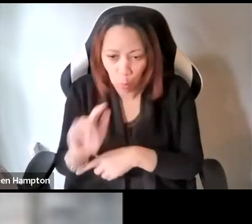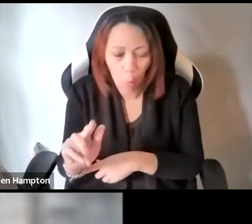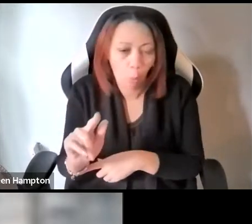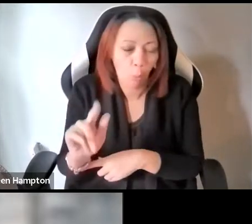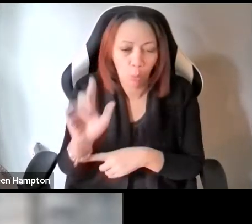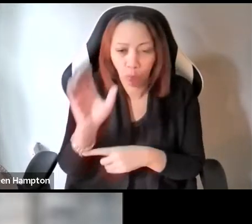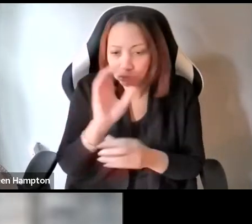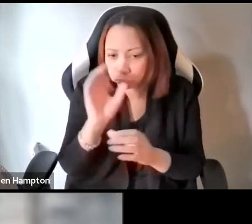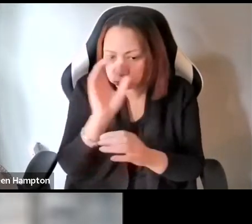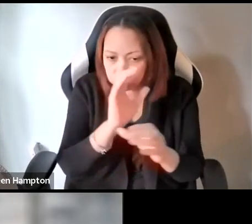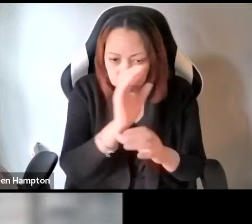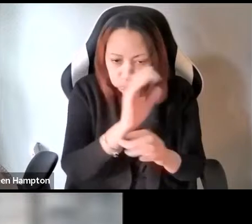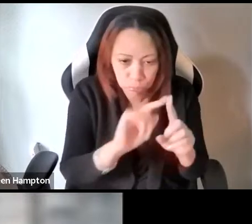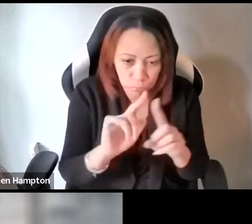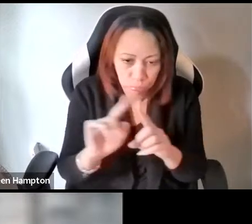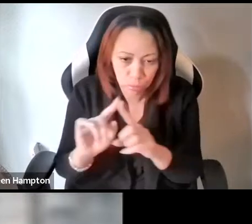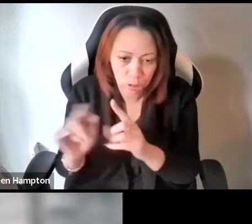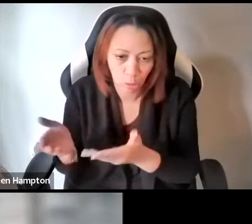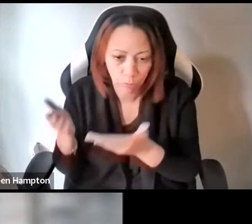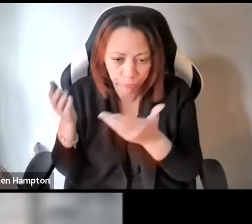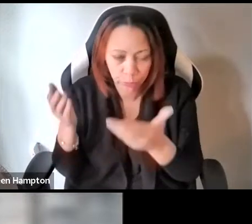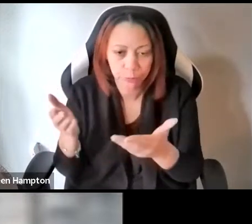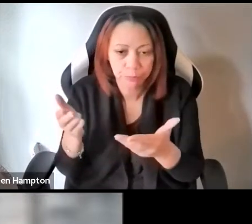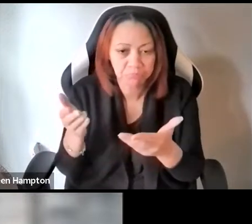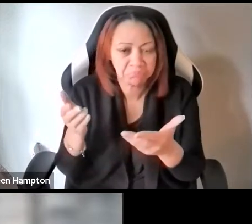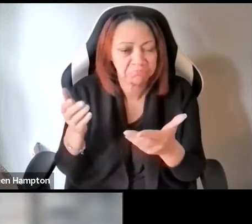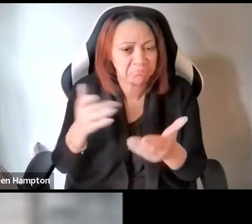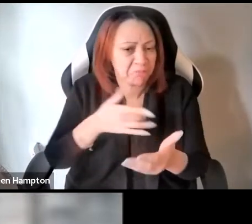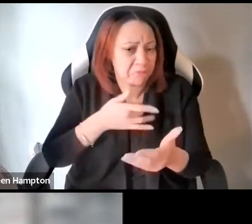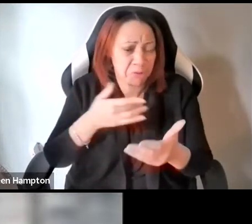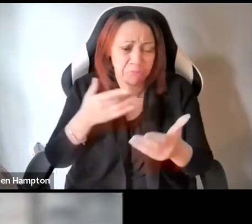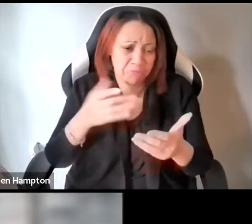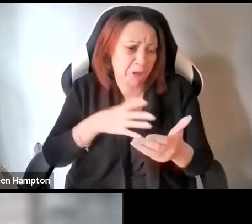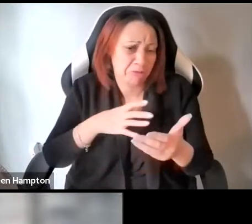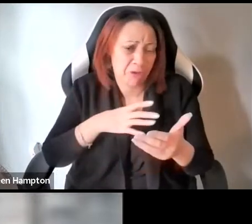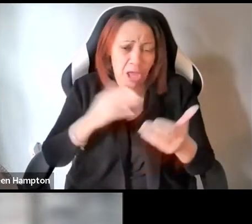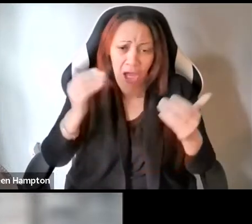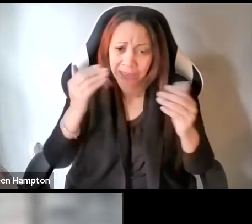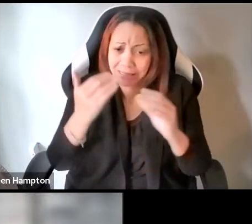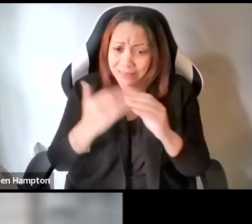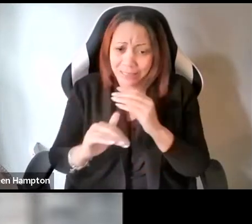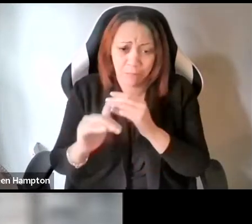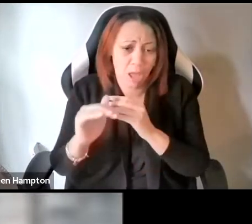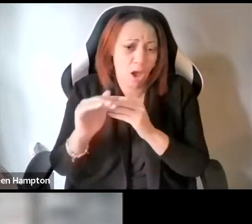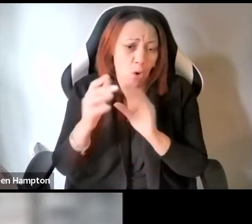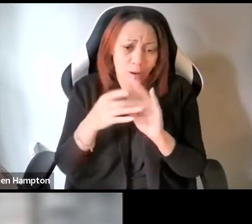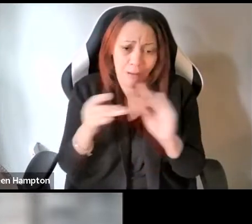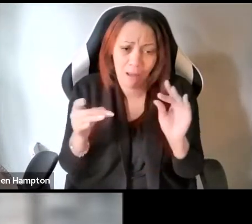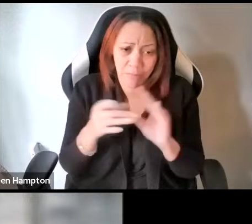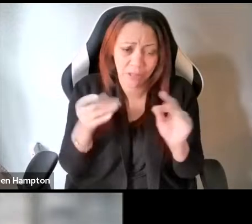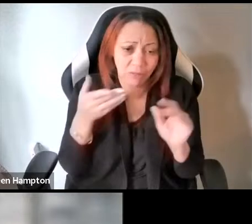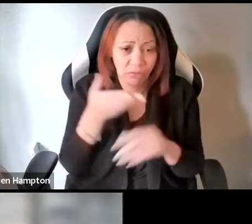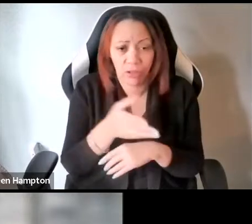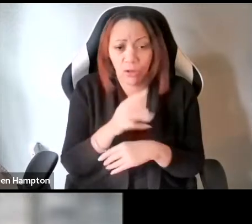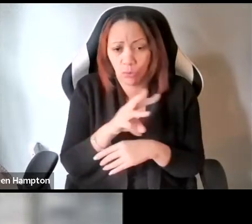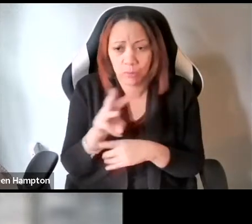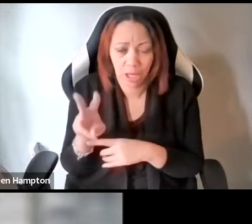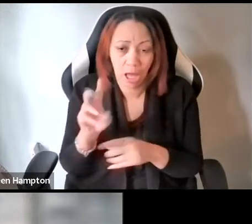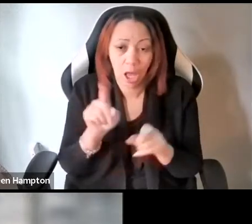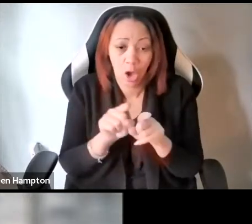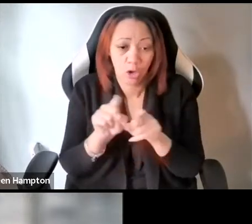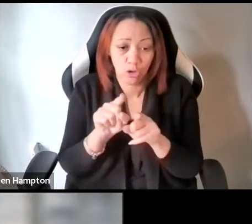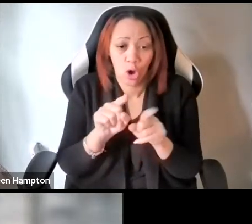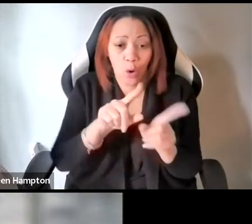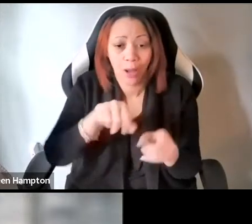Feel free to send us an email or send comments via the website, and of course attend the